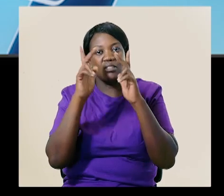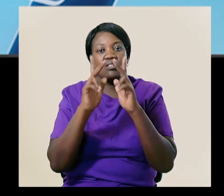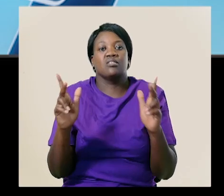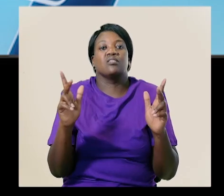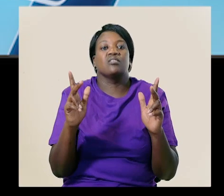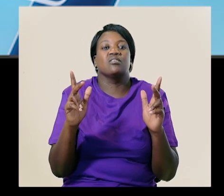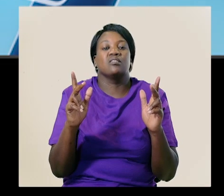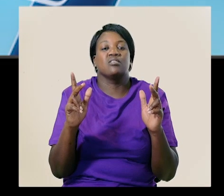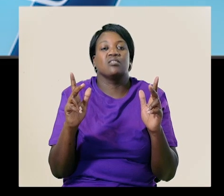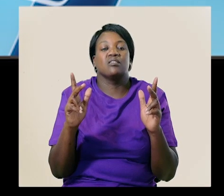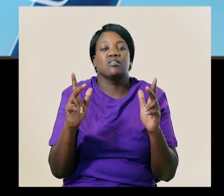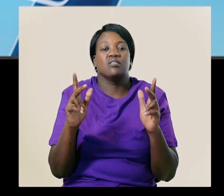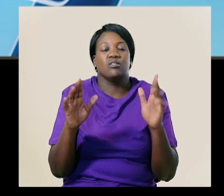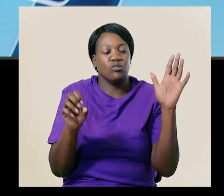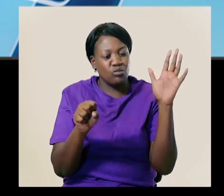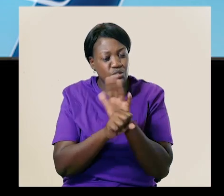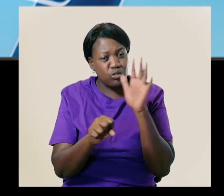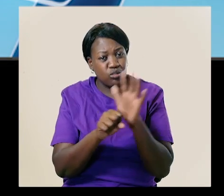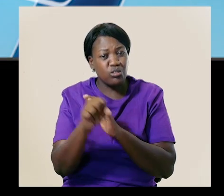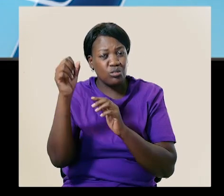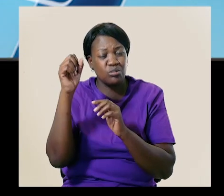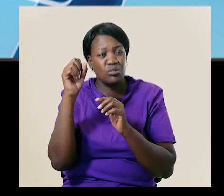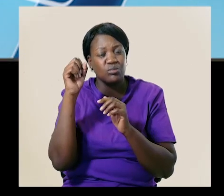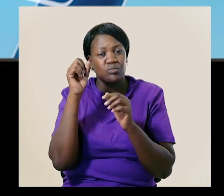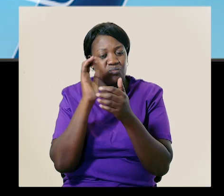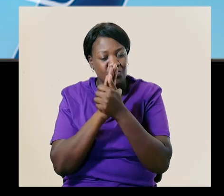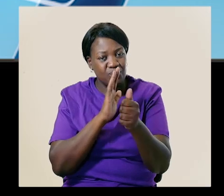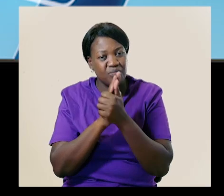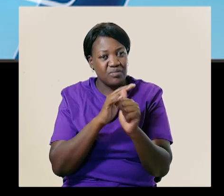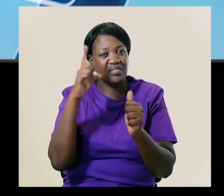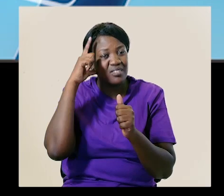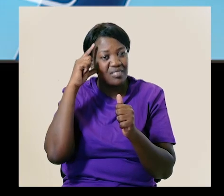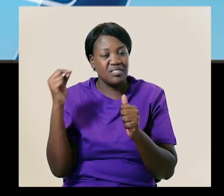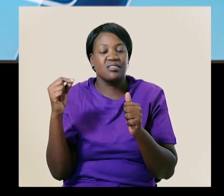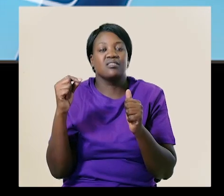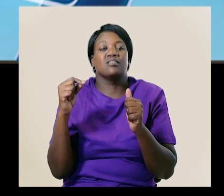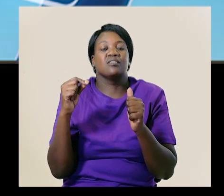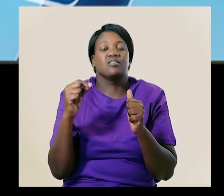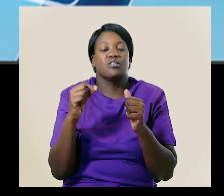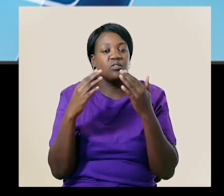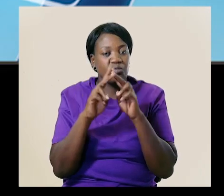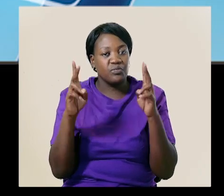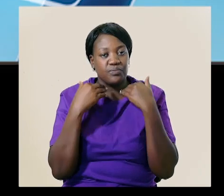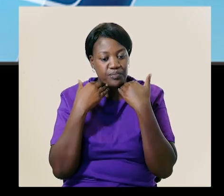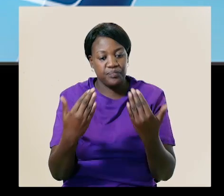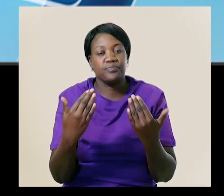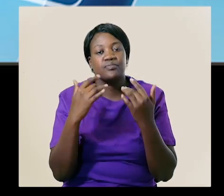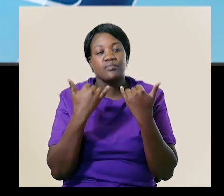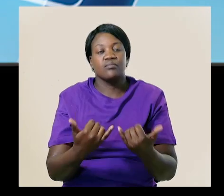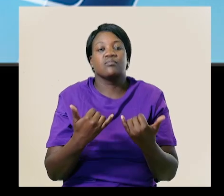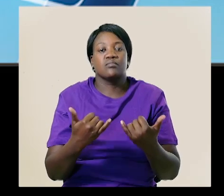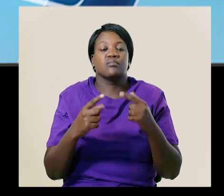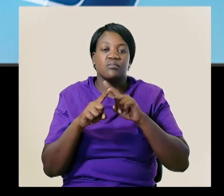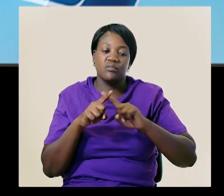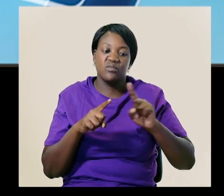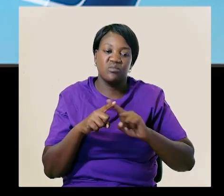to become experts at their particular jobs. This is essential in modern society because work is